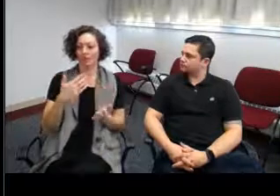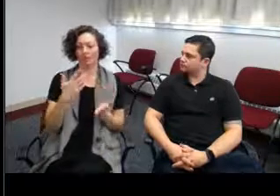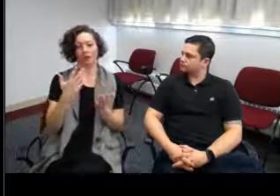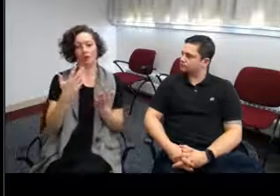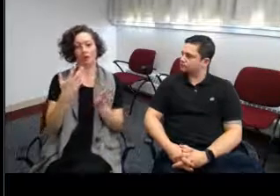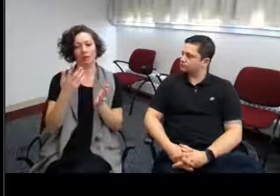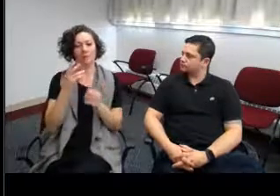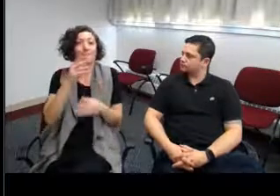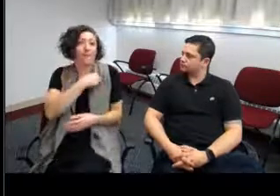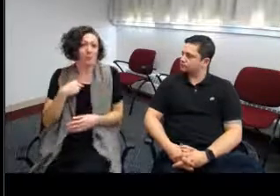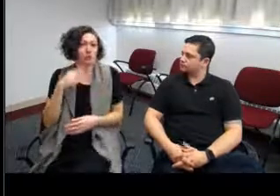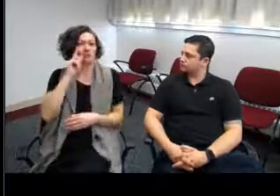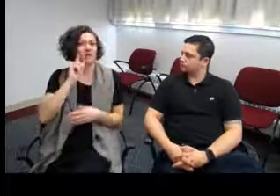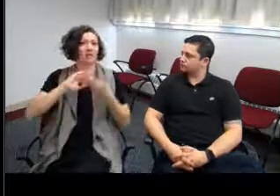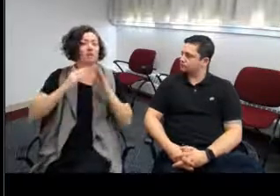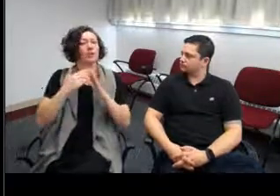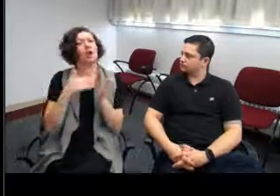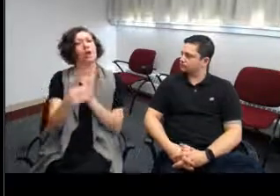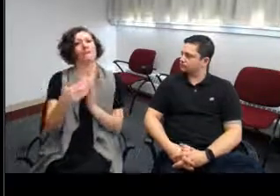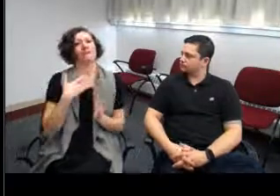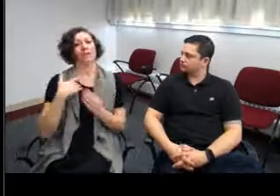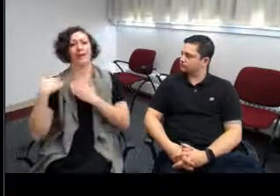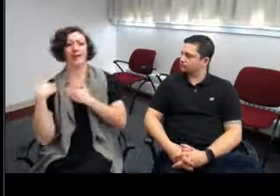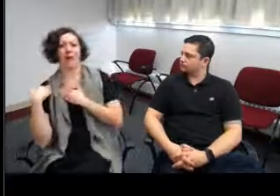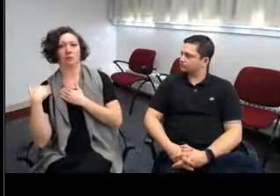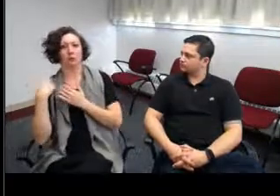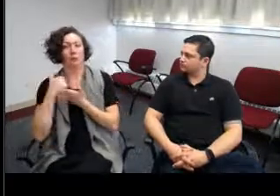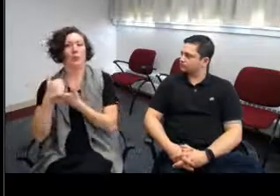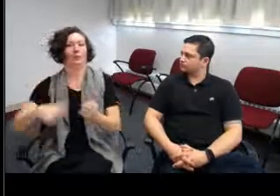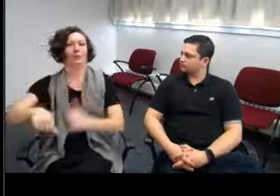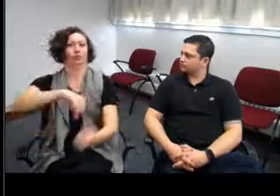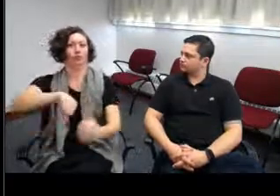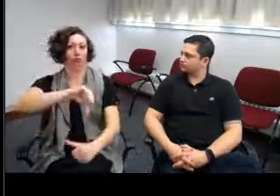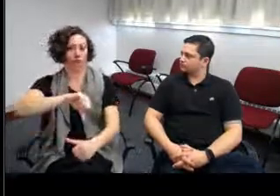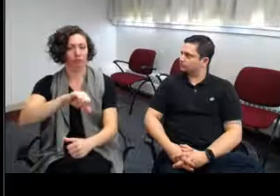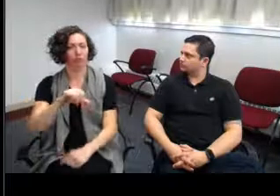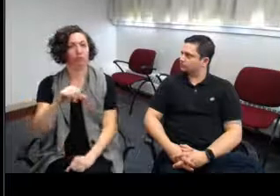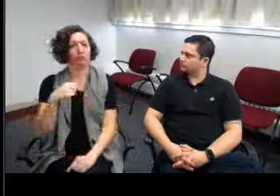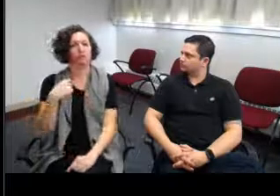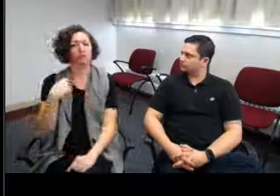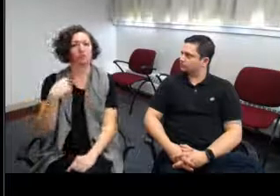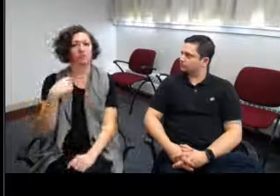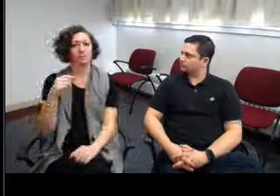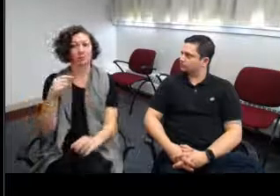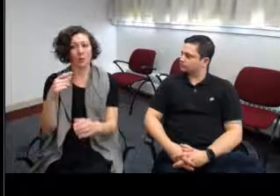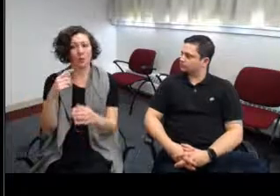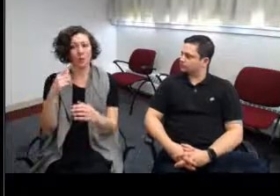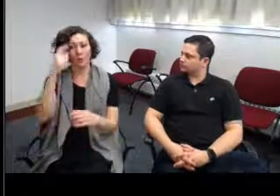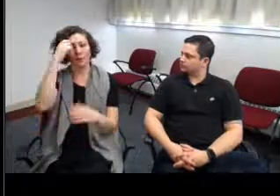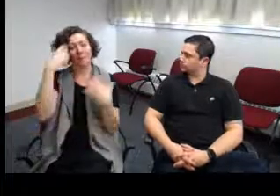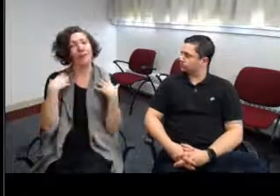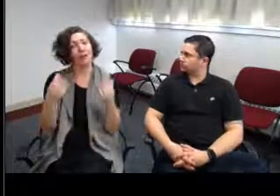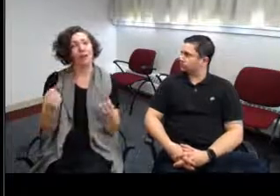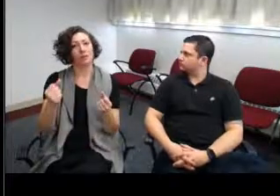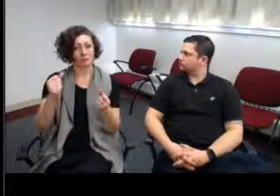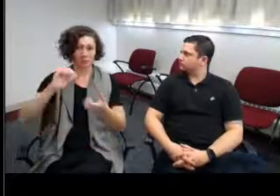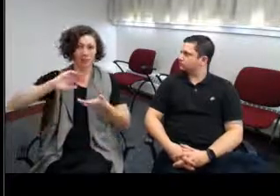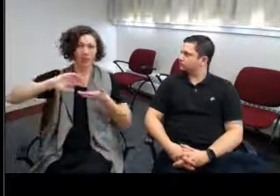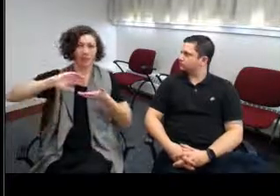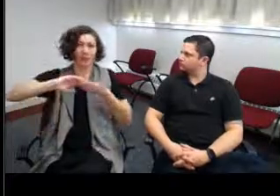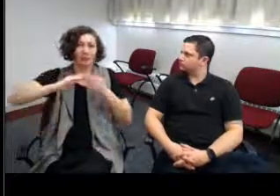So the deaf community, members of the deaf community often feel burdened to help each other